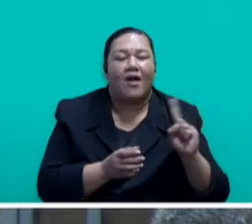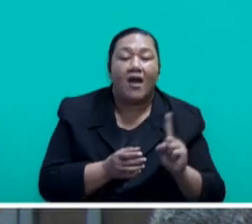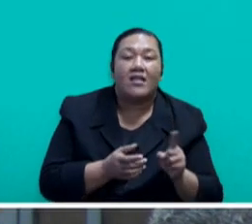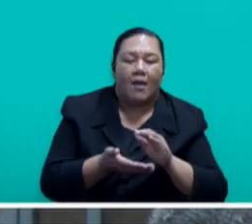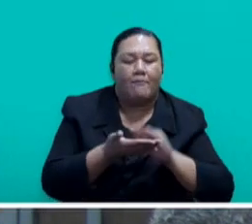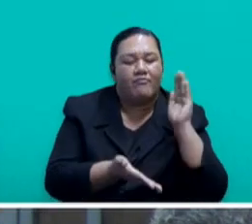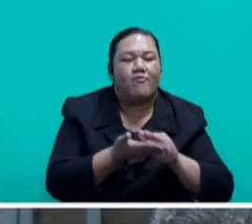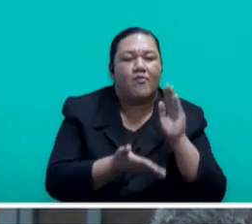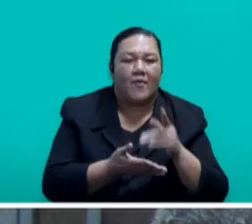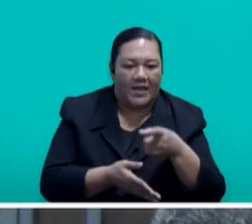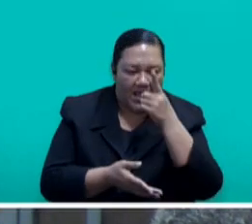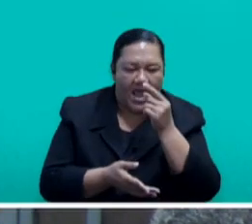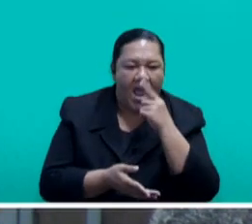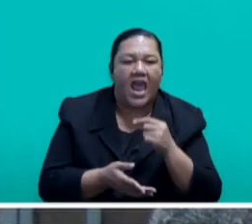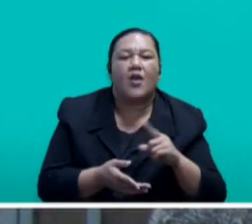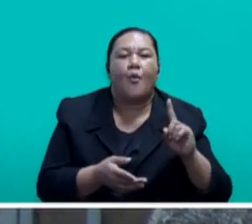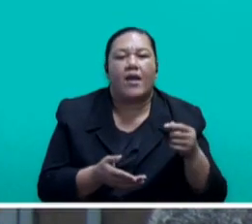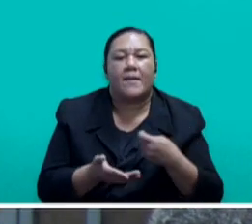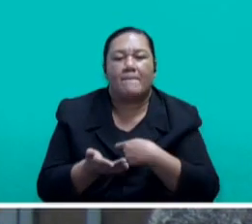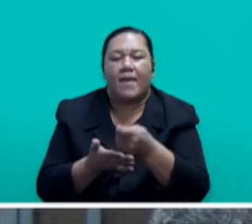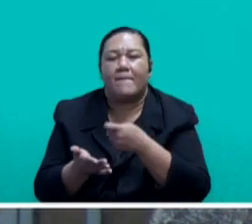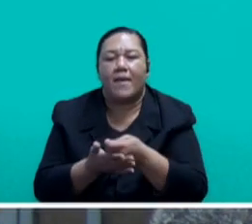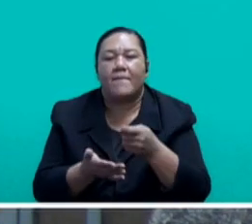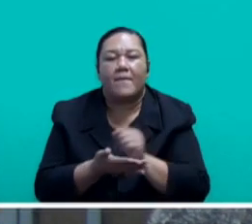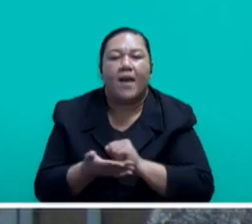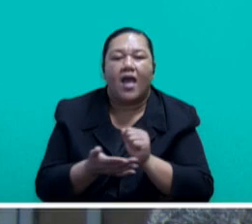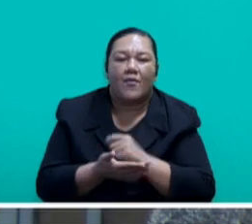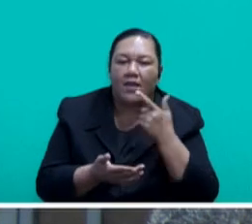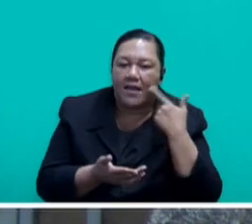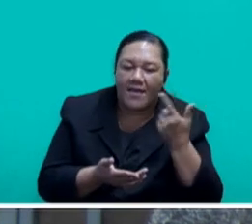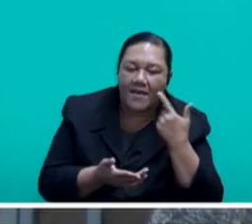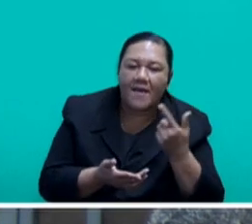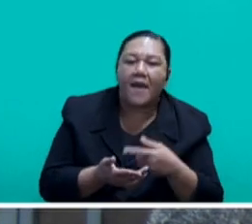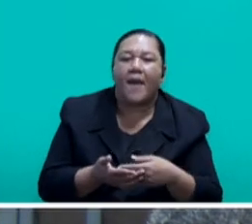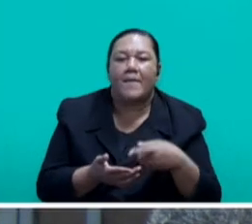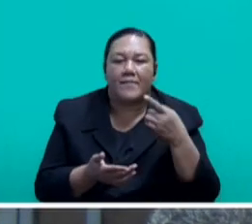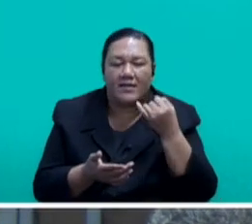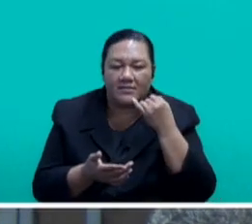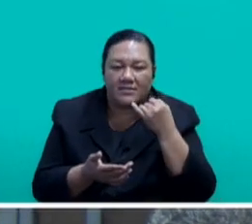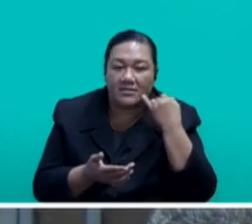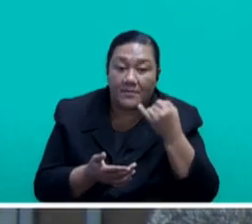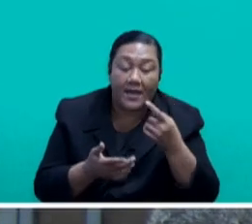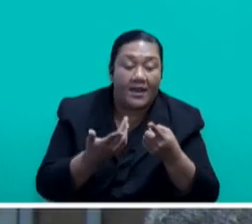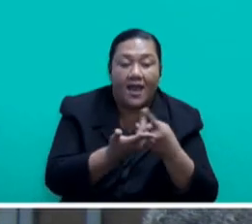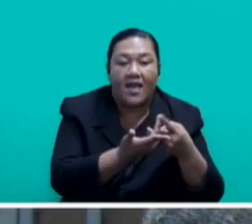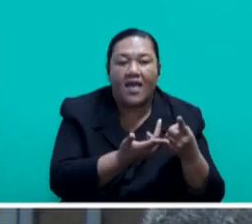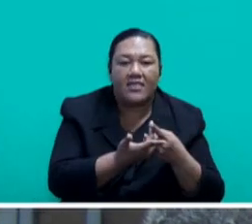afford beef, prawns, ducks, and lamb sheep products due to reduction in fiscal